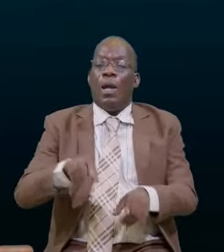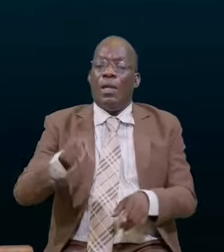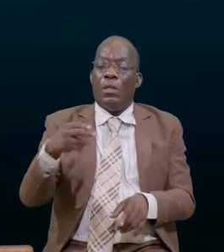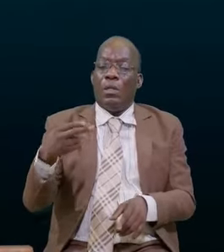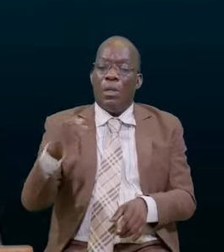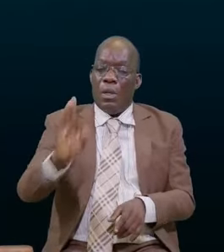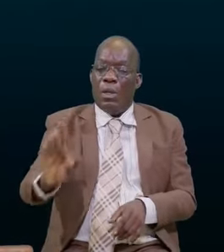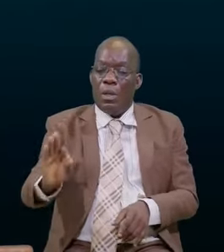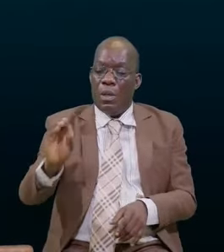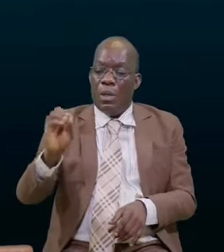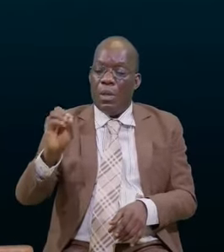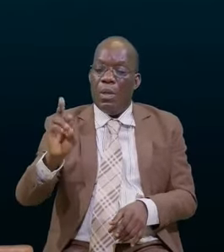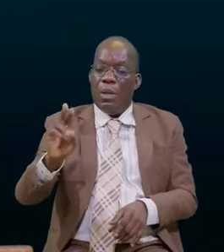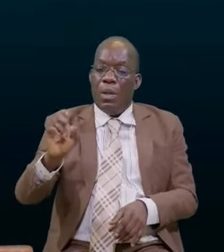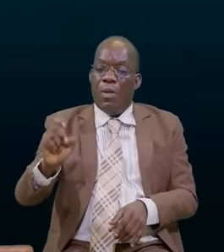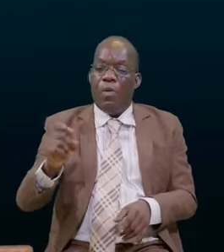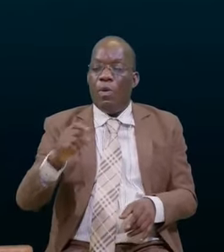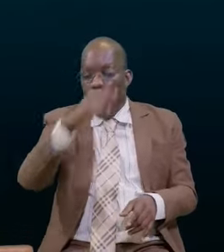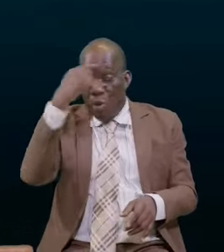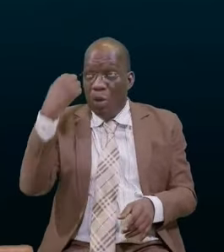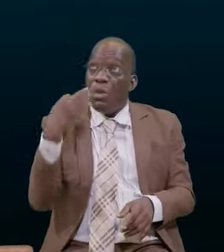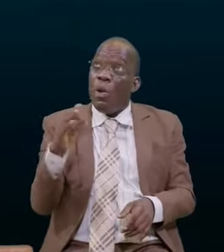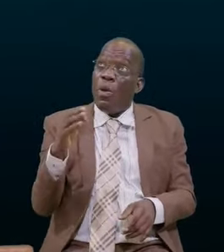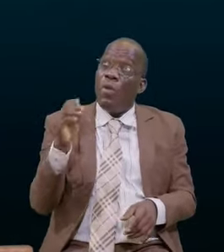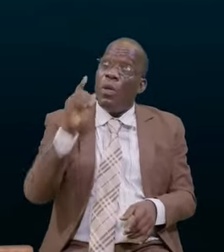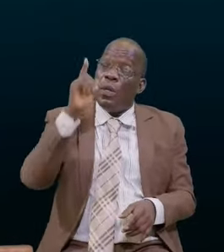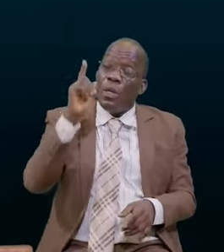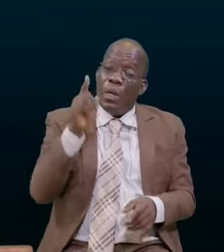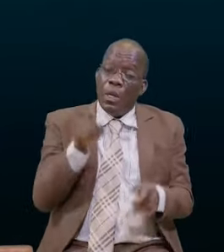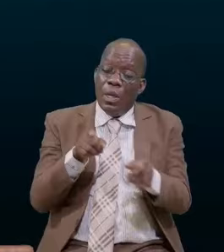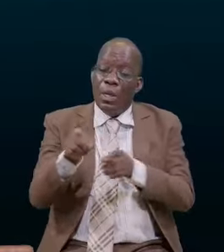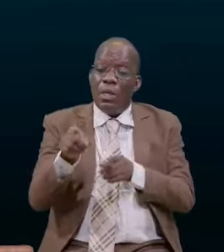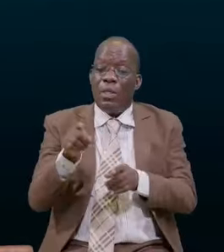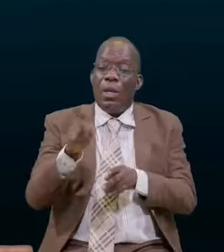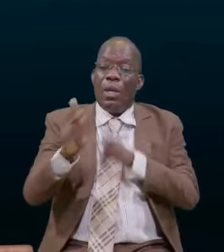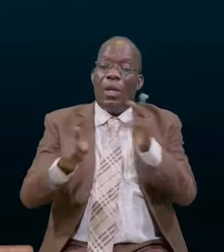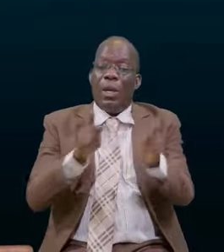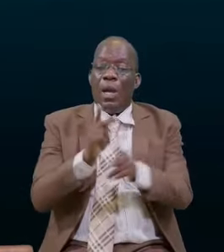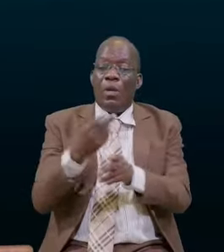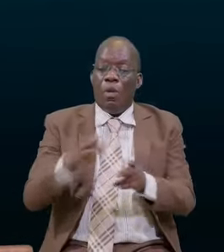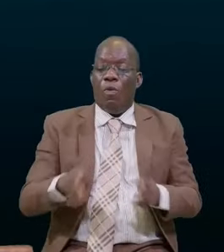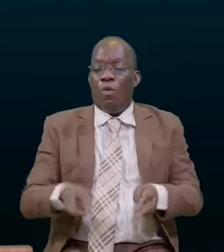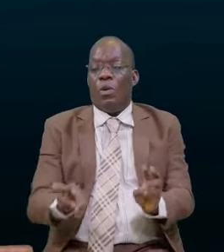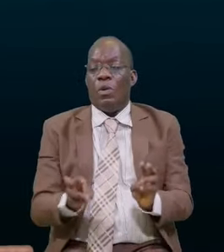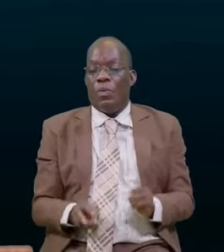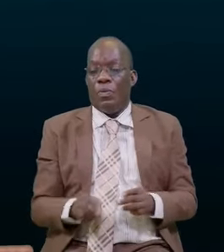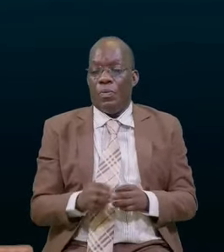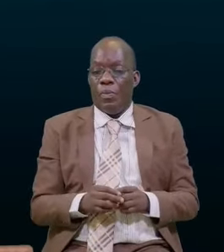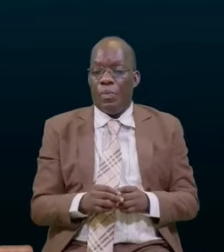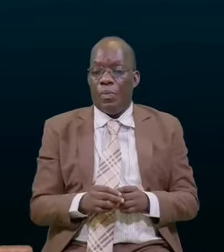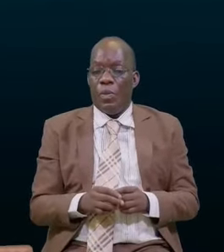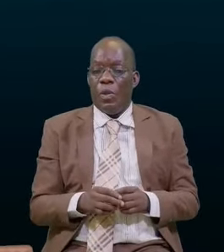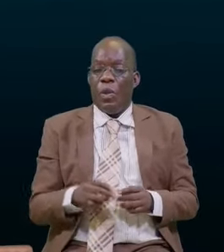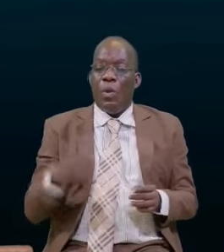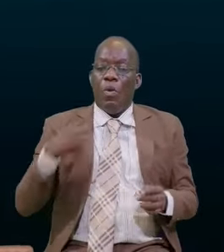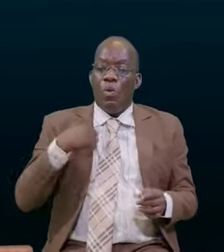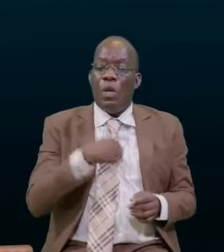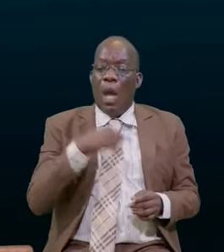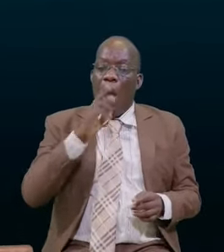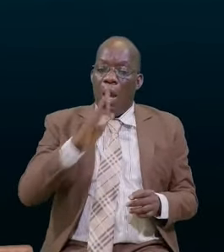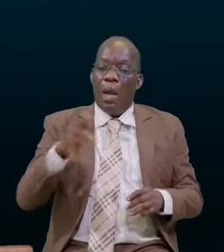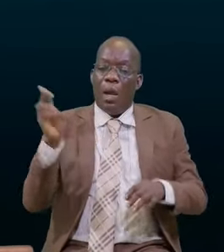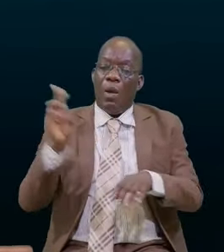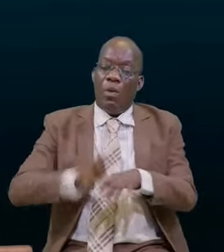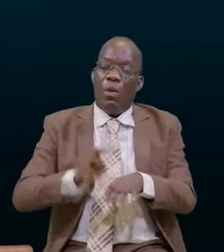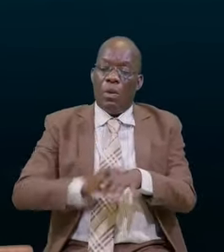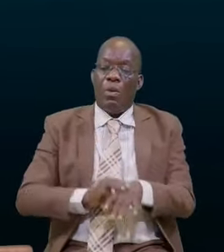way and so Believers we are cautioned we are warned that we should avoid getting into the Trap of